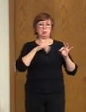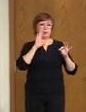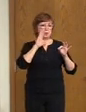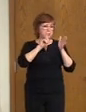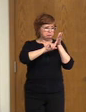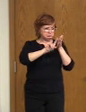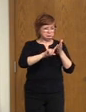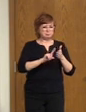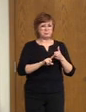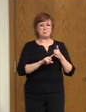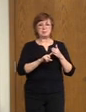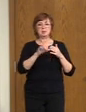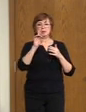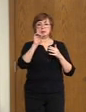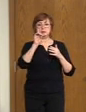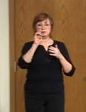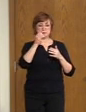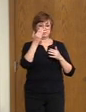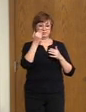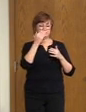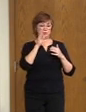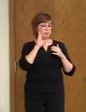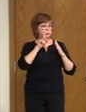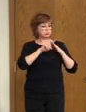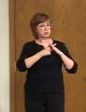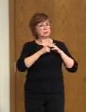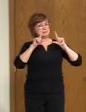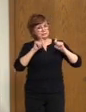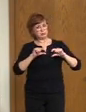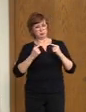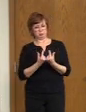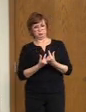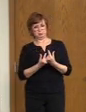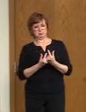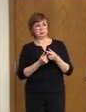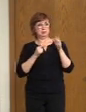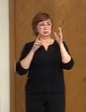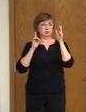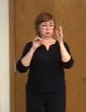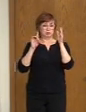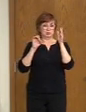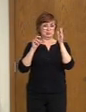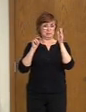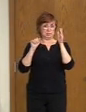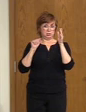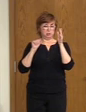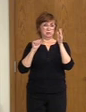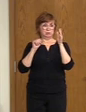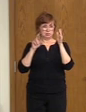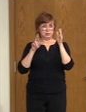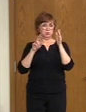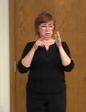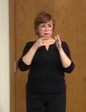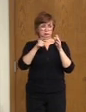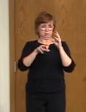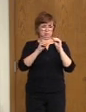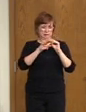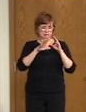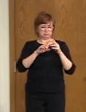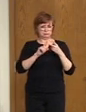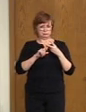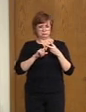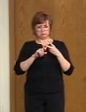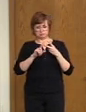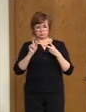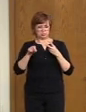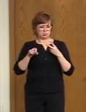and Dr. Diener, please add to that, we will have to figure out a way that do we wait just for Moderna, or do